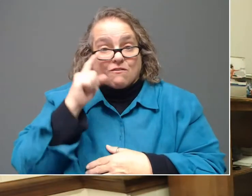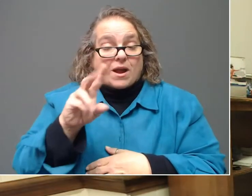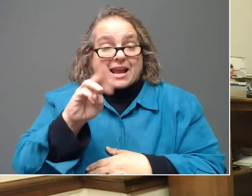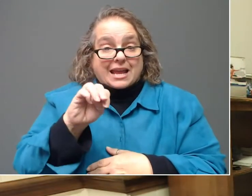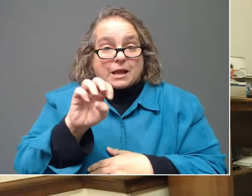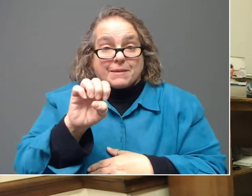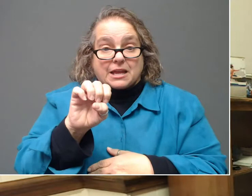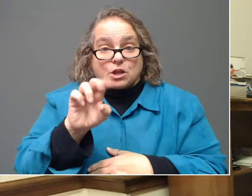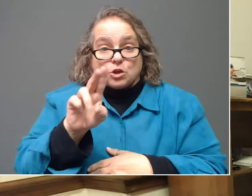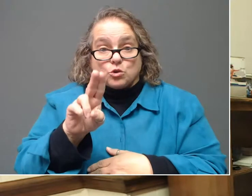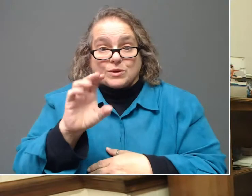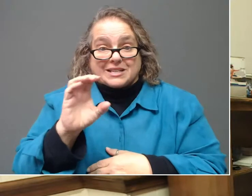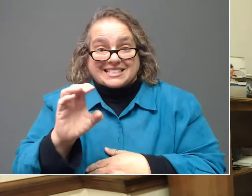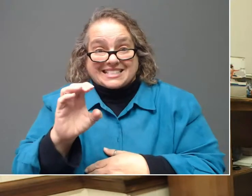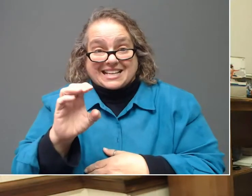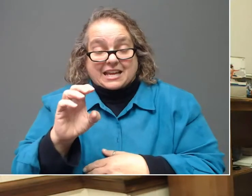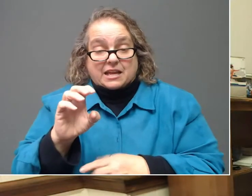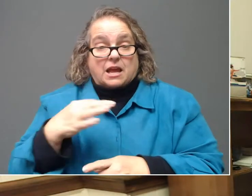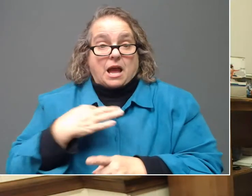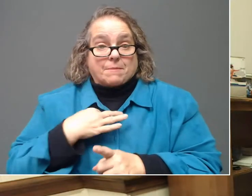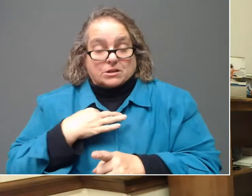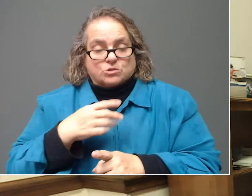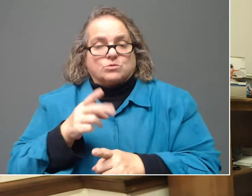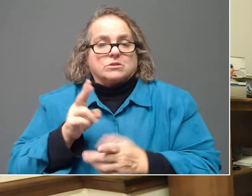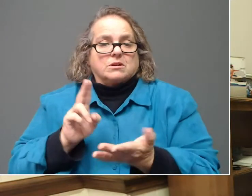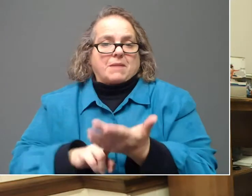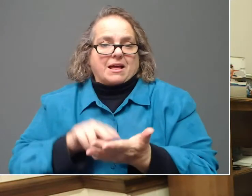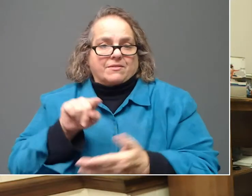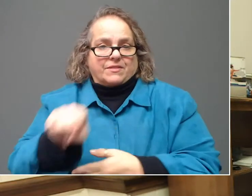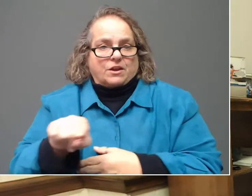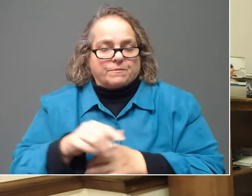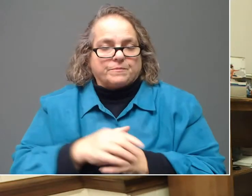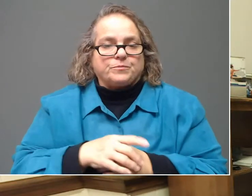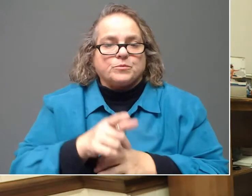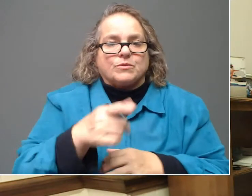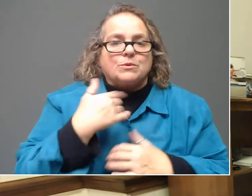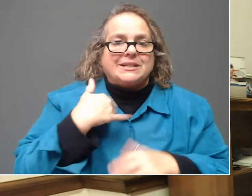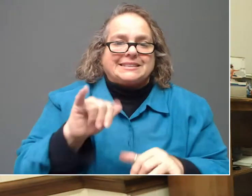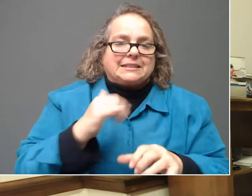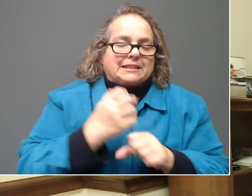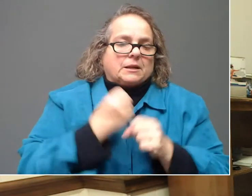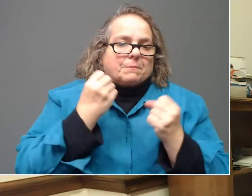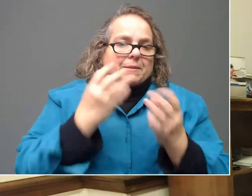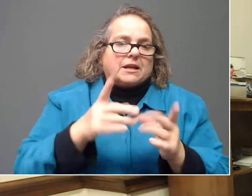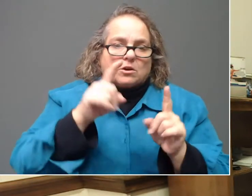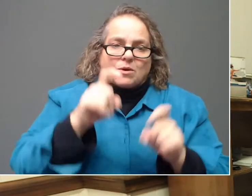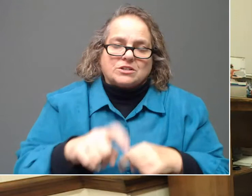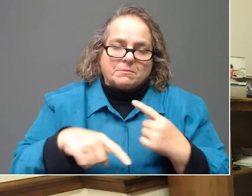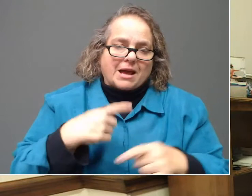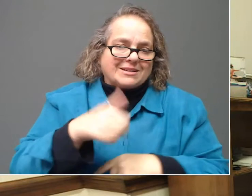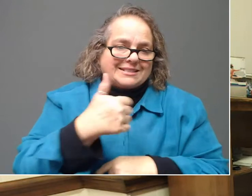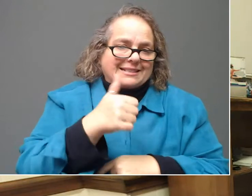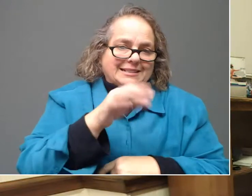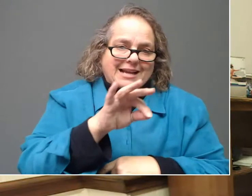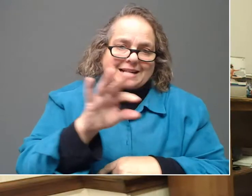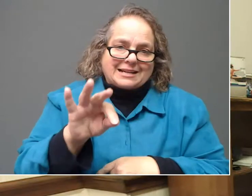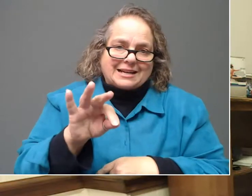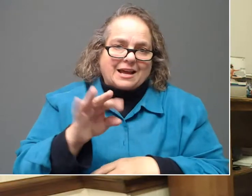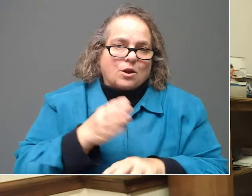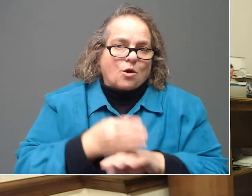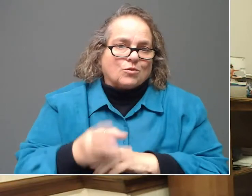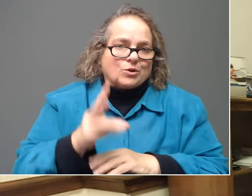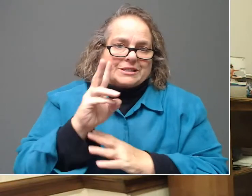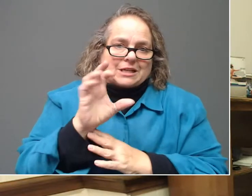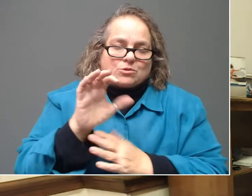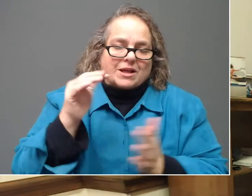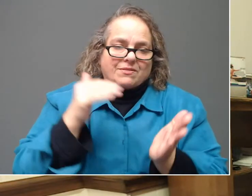there. Still getting a lot of questions about 1099s. We know a little over 600,000 of those